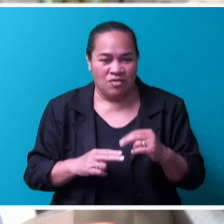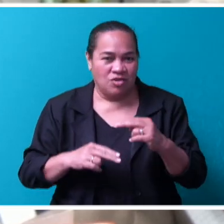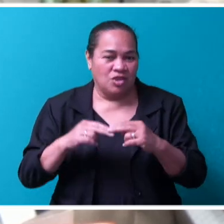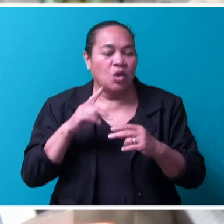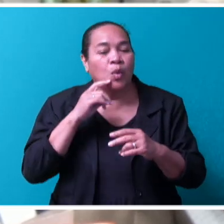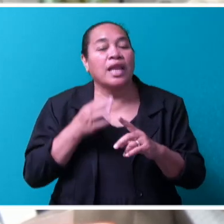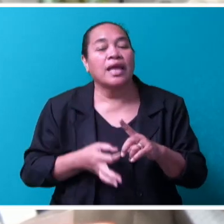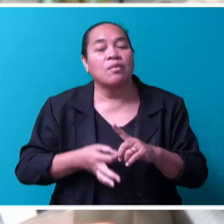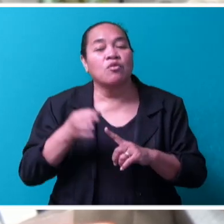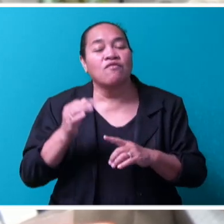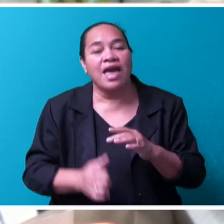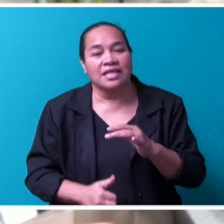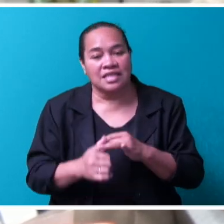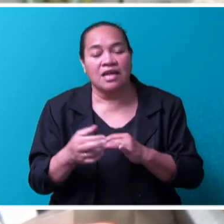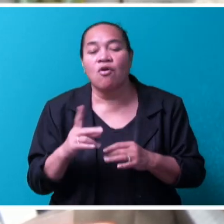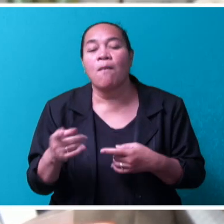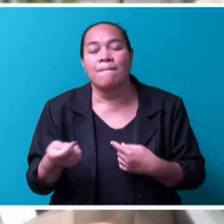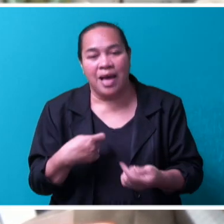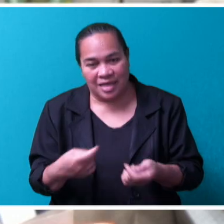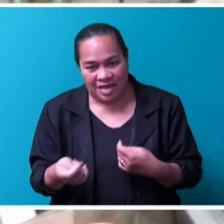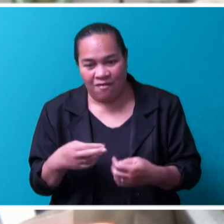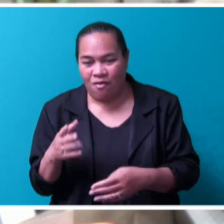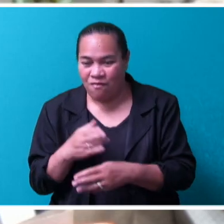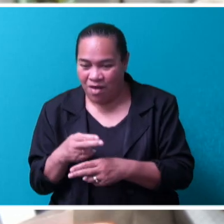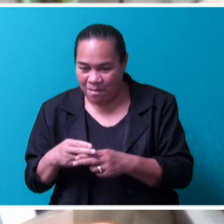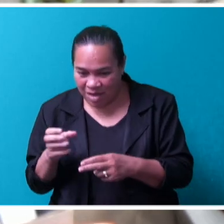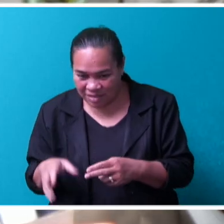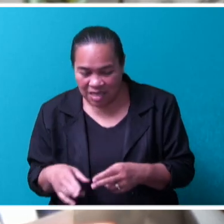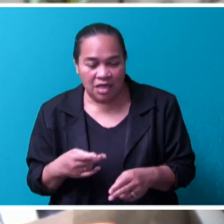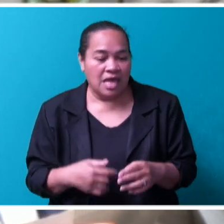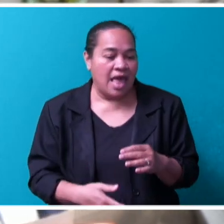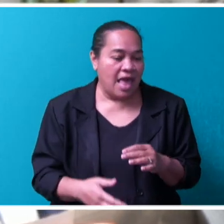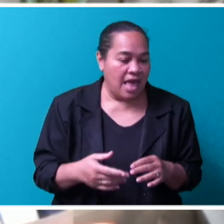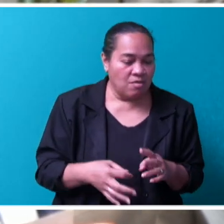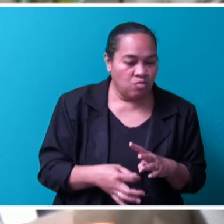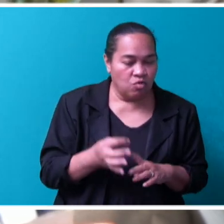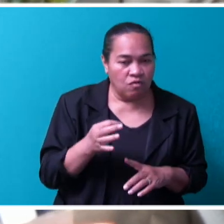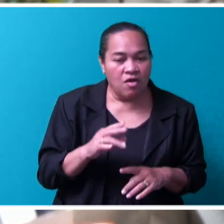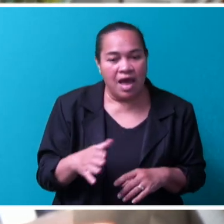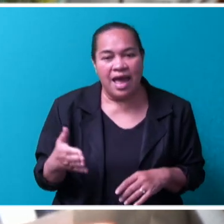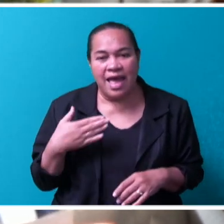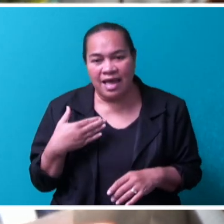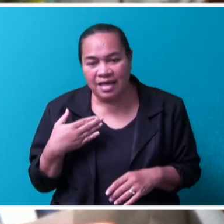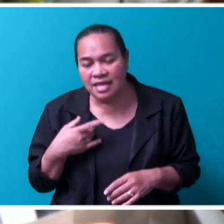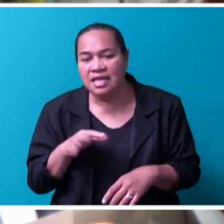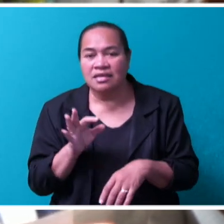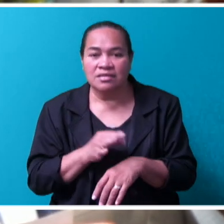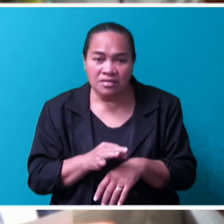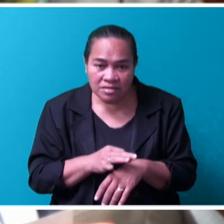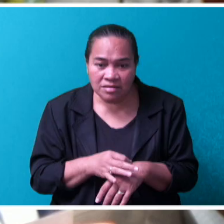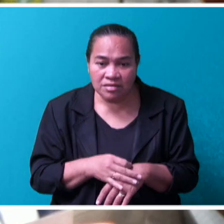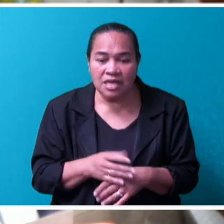improves access to markets, schools, health service, and economic opportunities